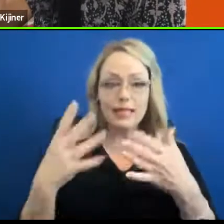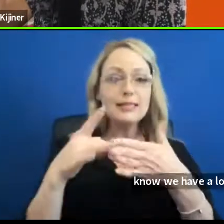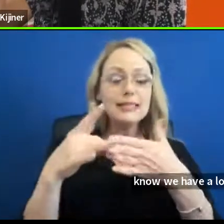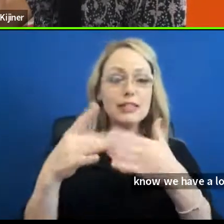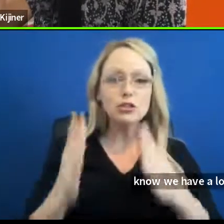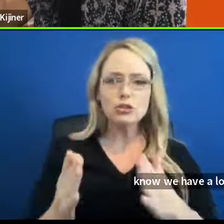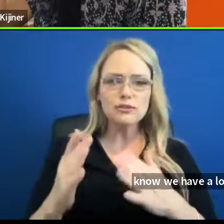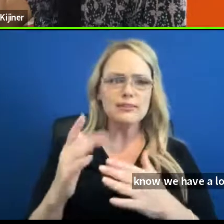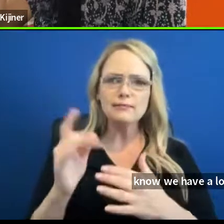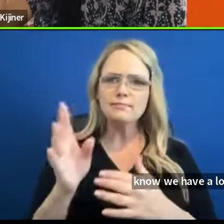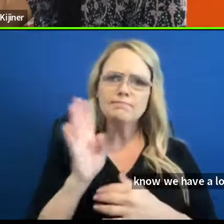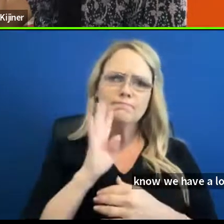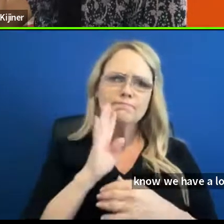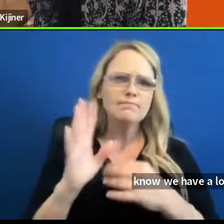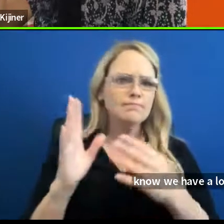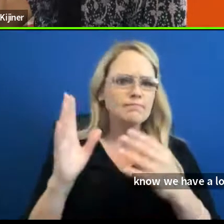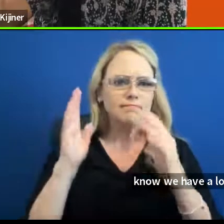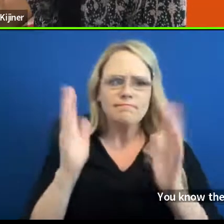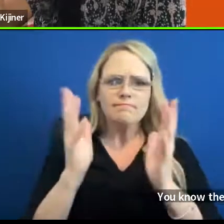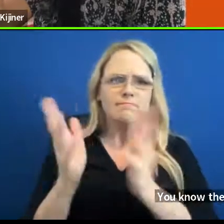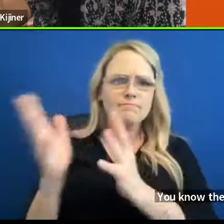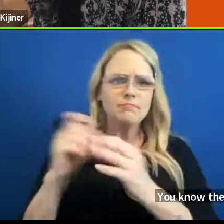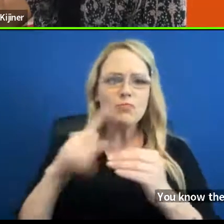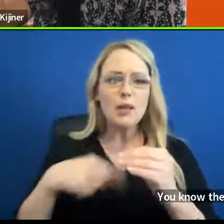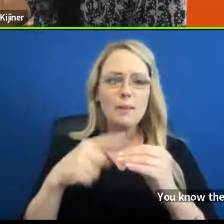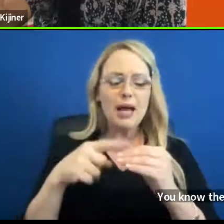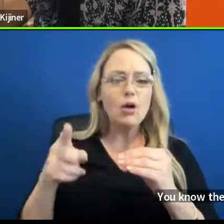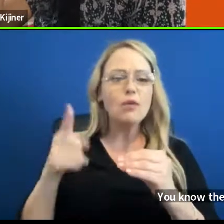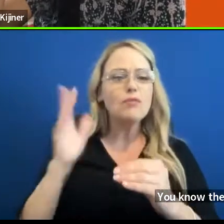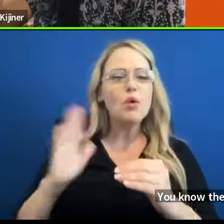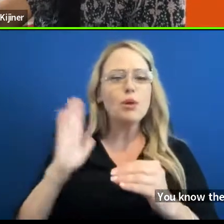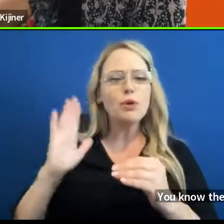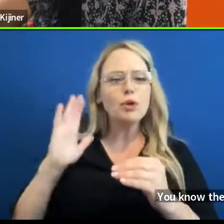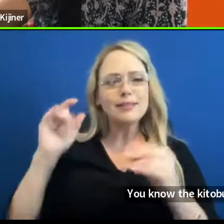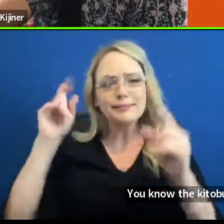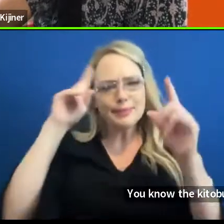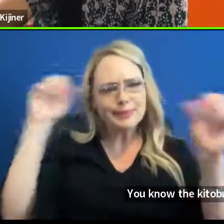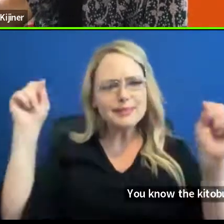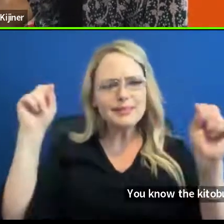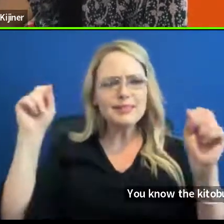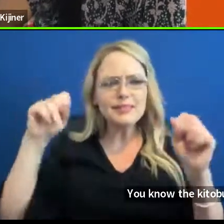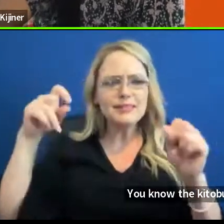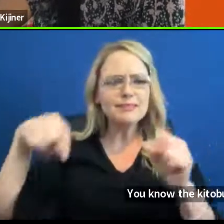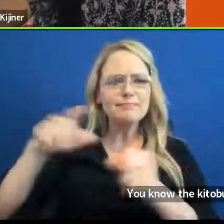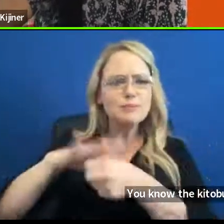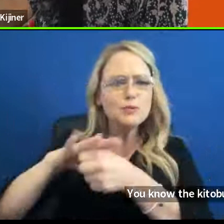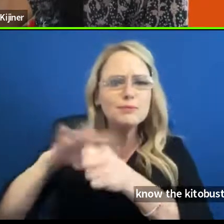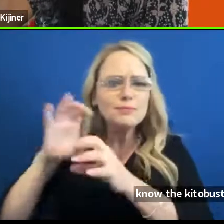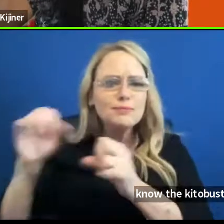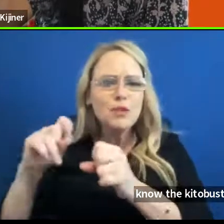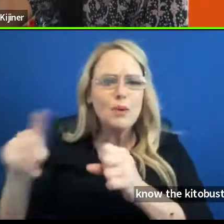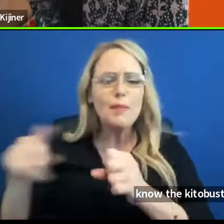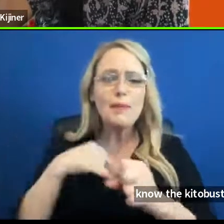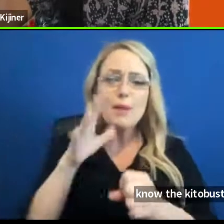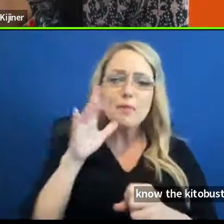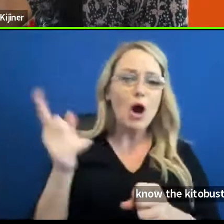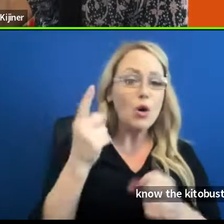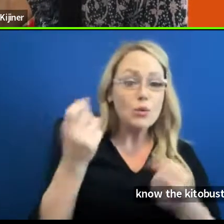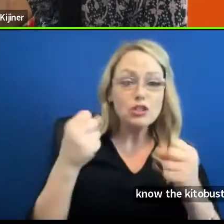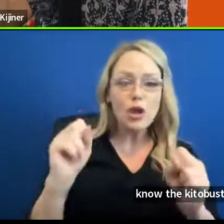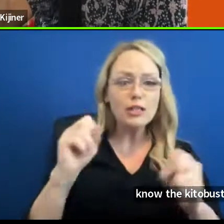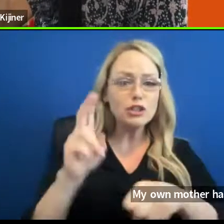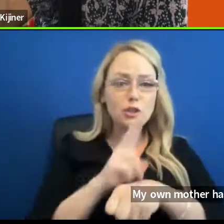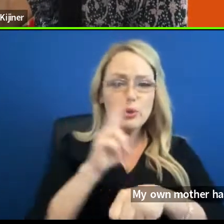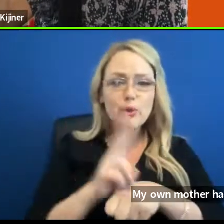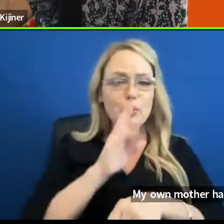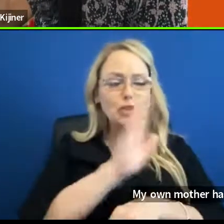know, the former Kiribati president, Onote Tong, my own mother has always tried to use her platform when she was